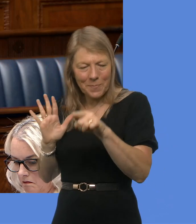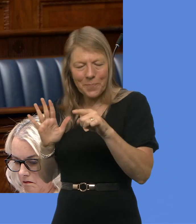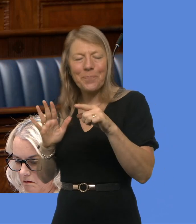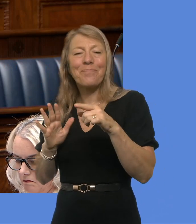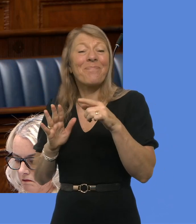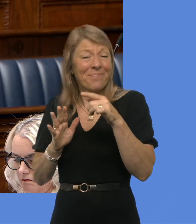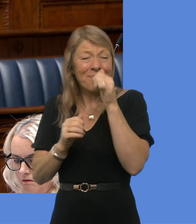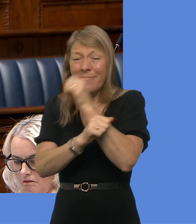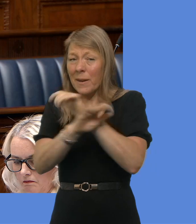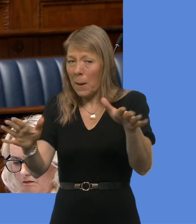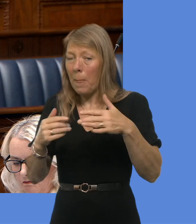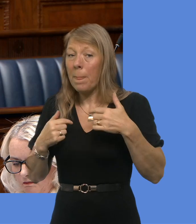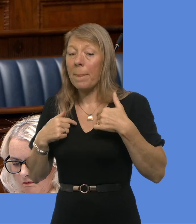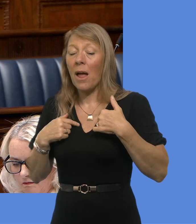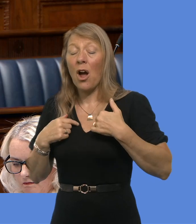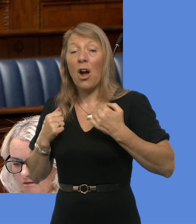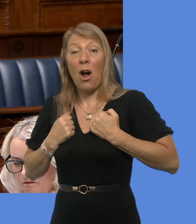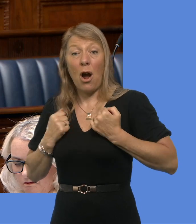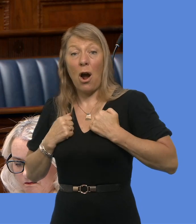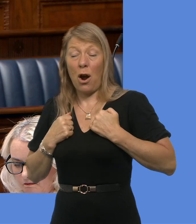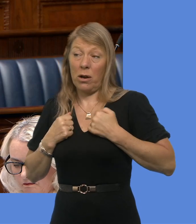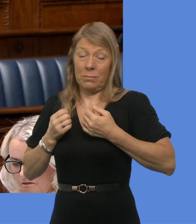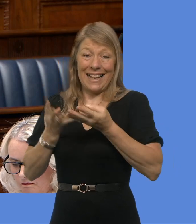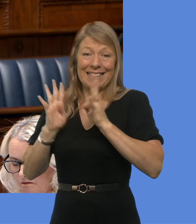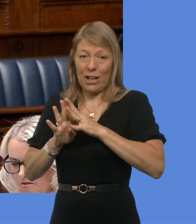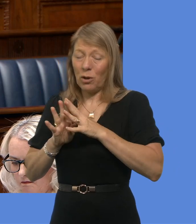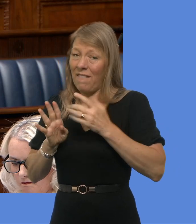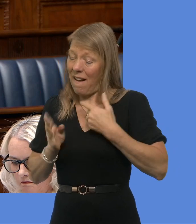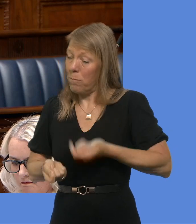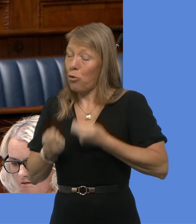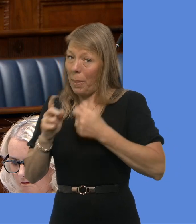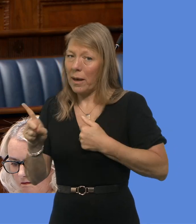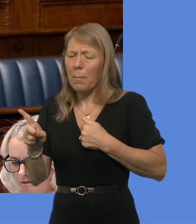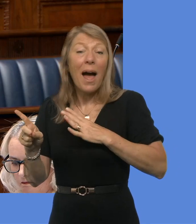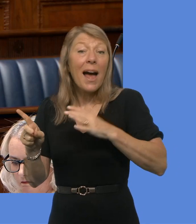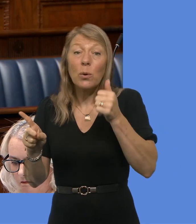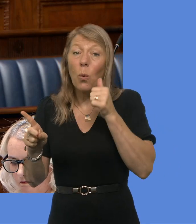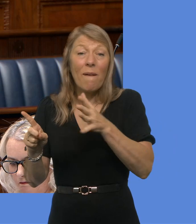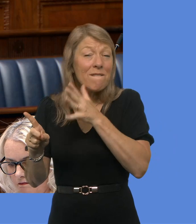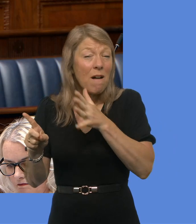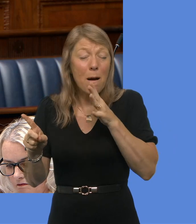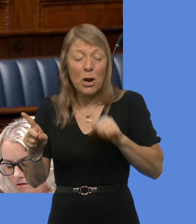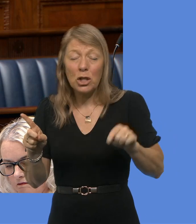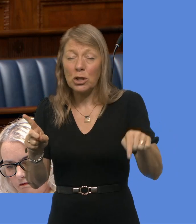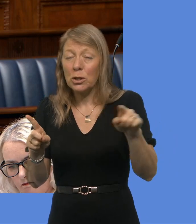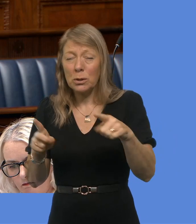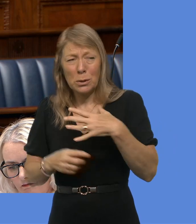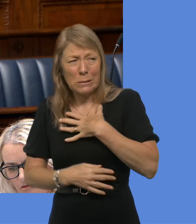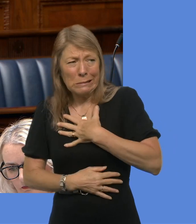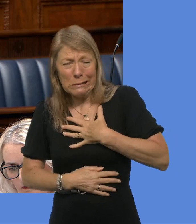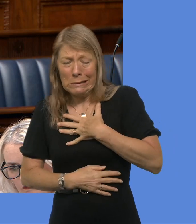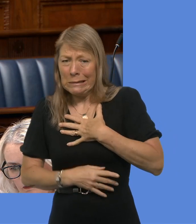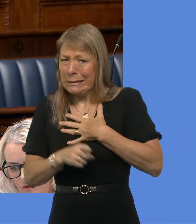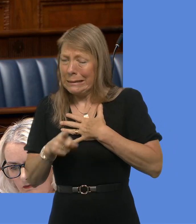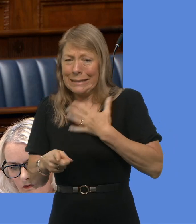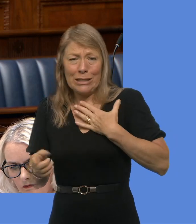issue as an absolute priority. I know that the farming community, I know that vets are very concerned about this. This has to be resolved, and I don't think any